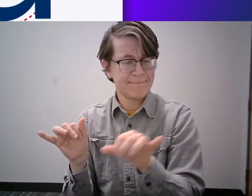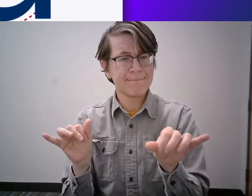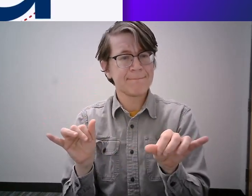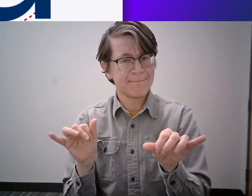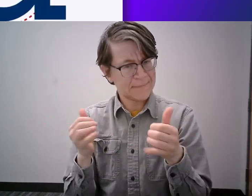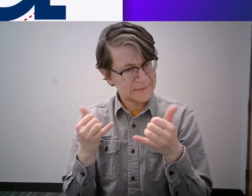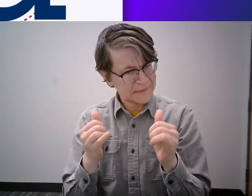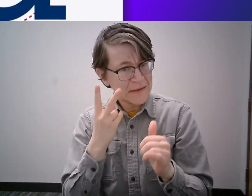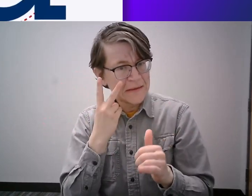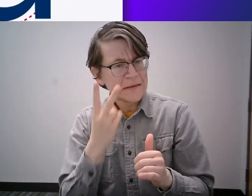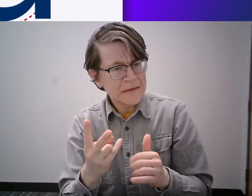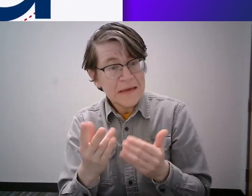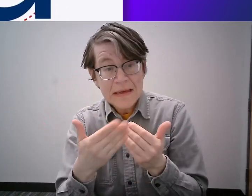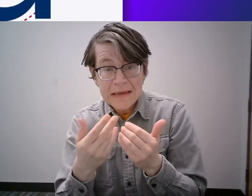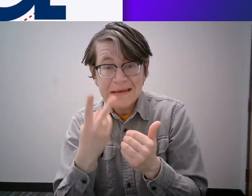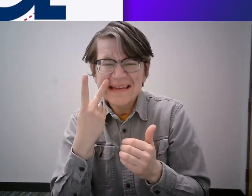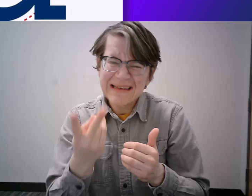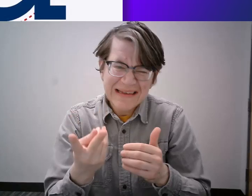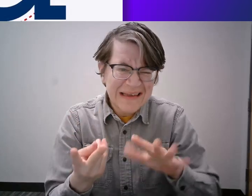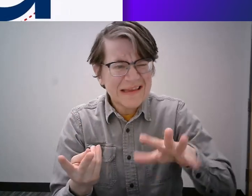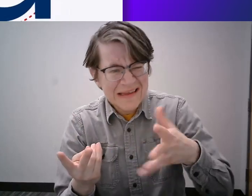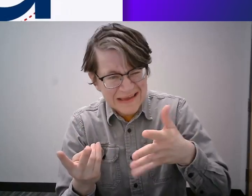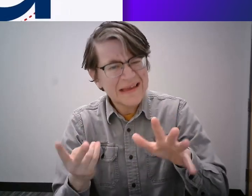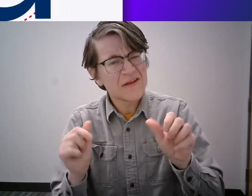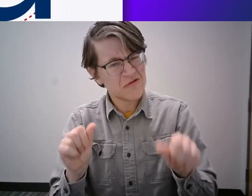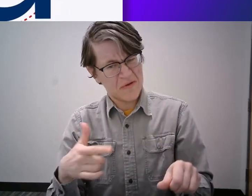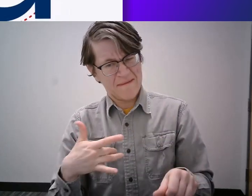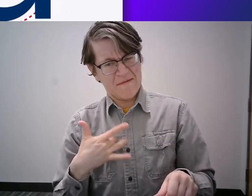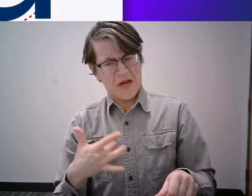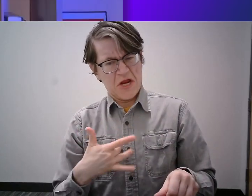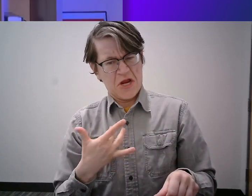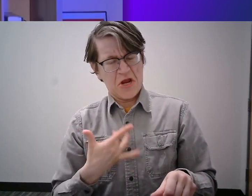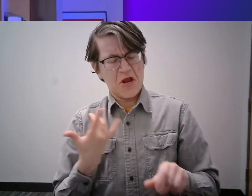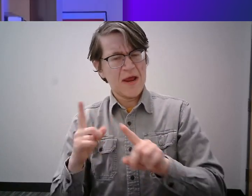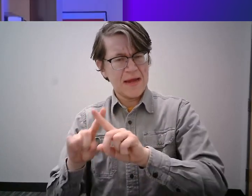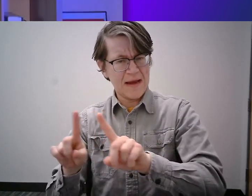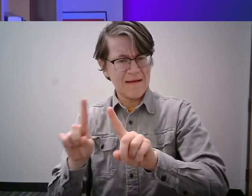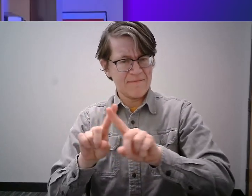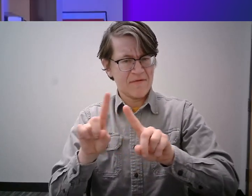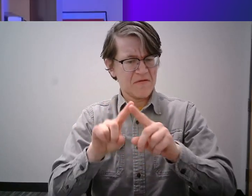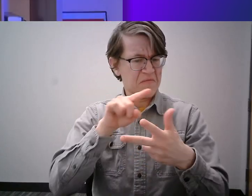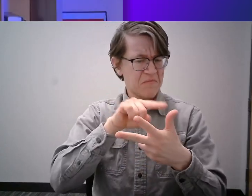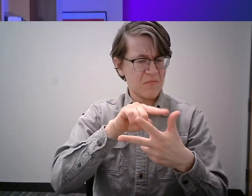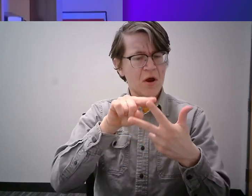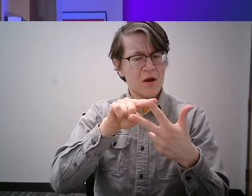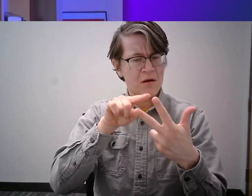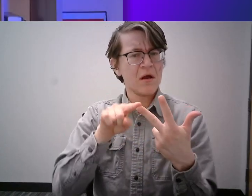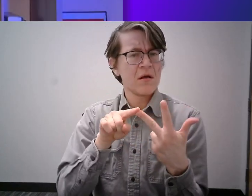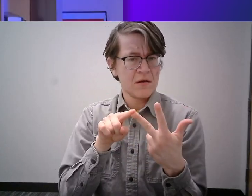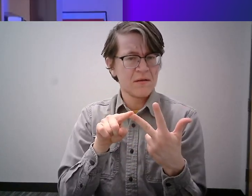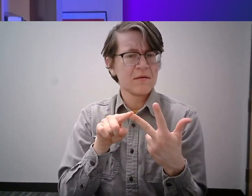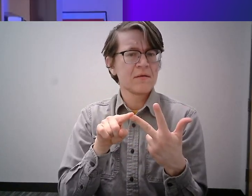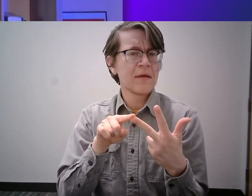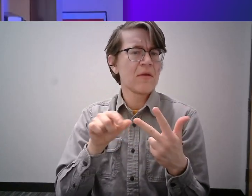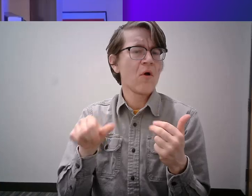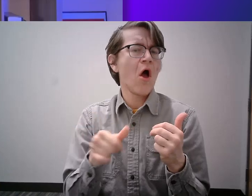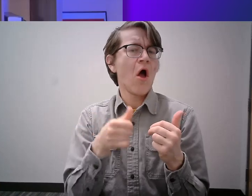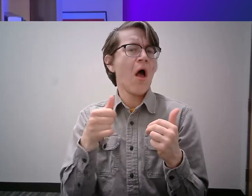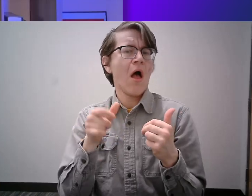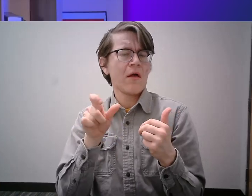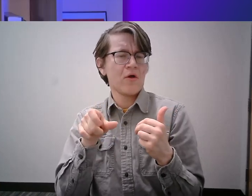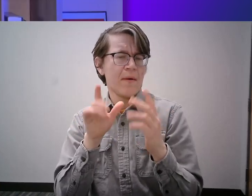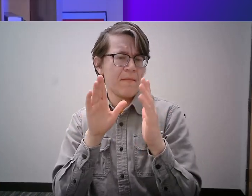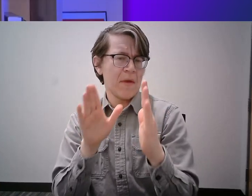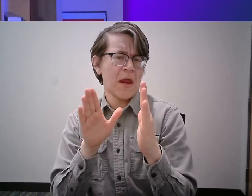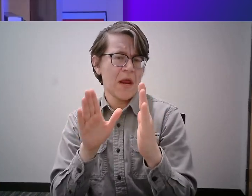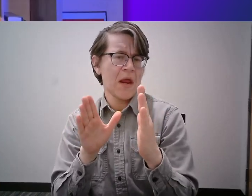not that easy to see, but you can kind of feel it. But besides the contrast and the angle, there is another thing you really should pay